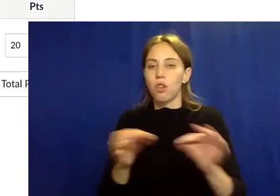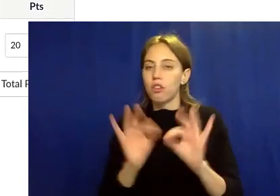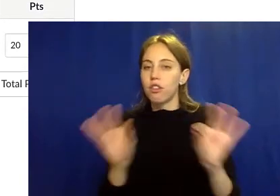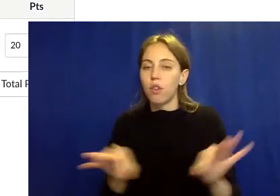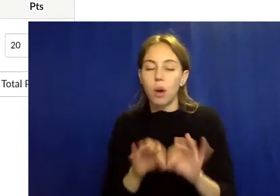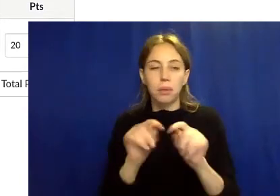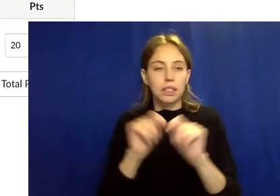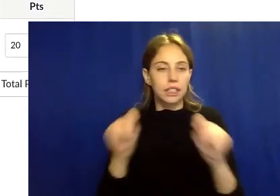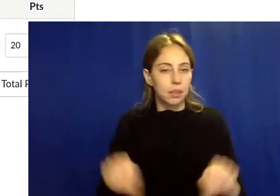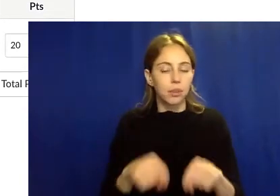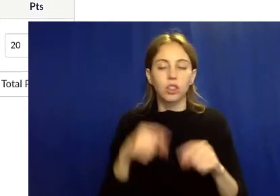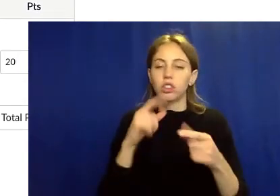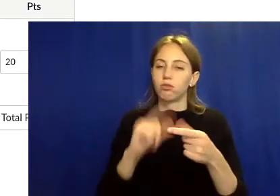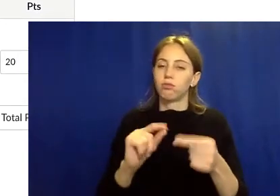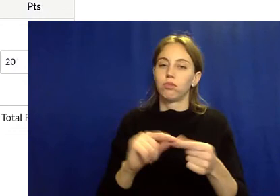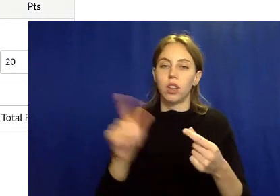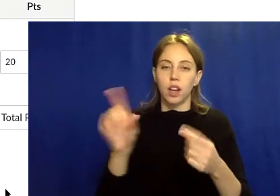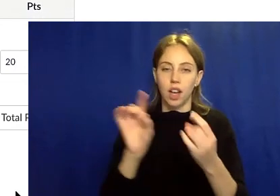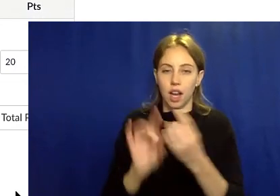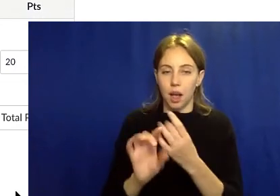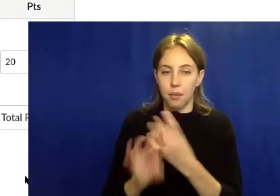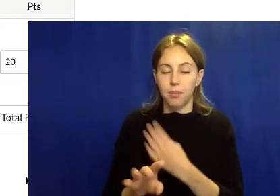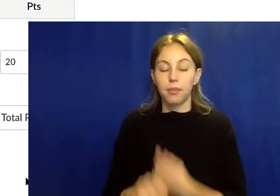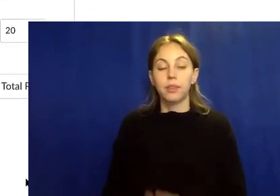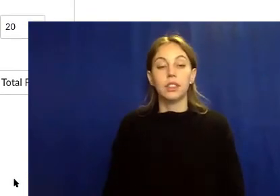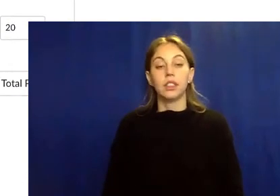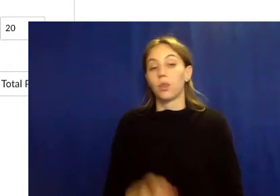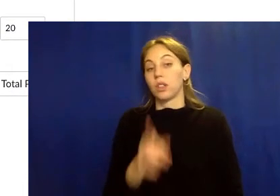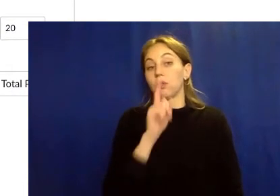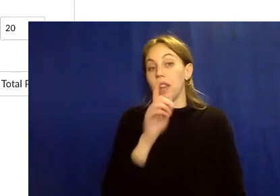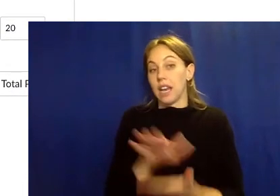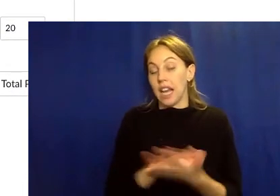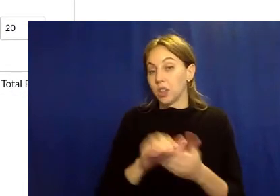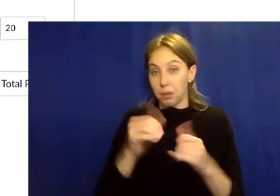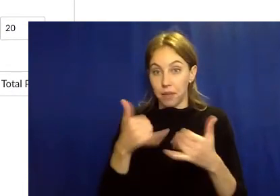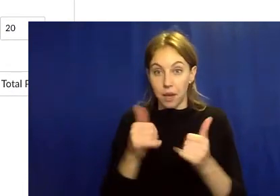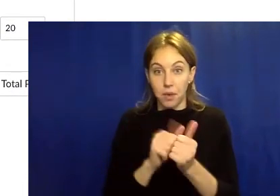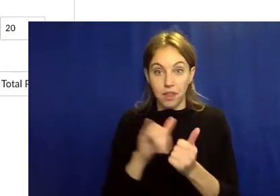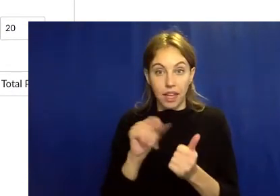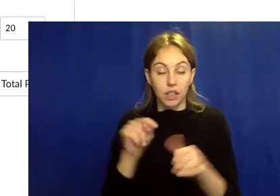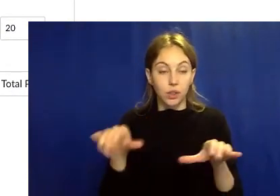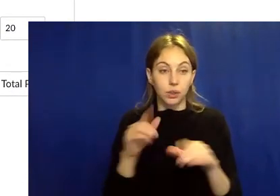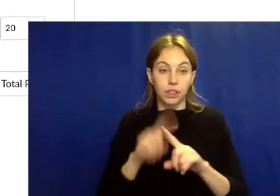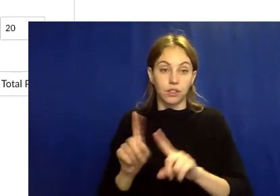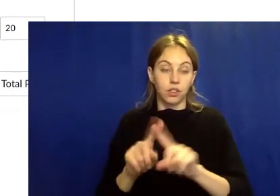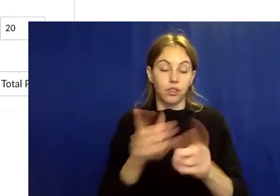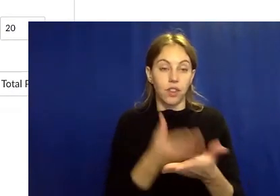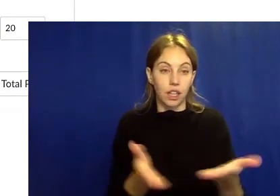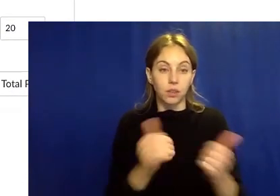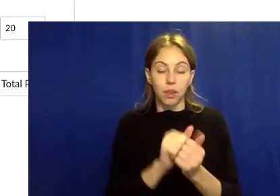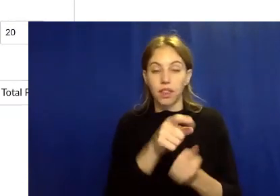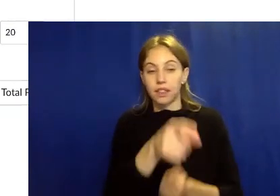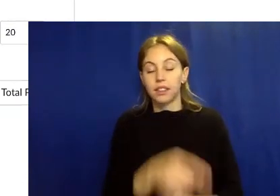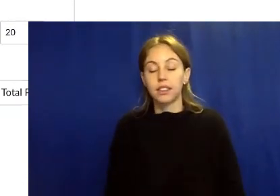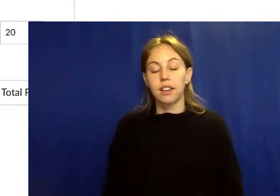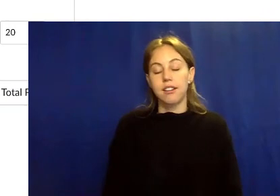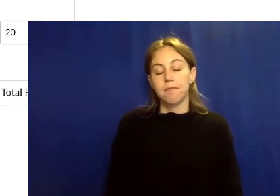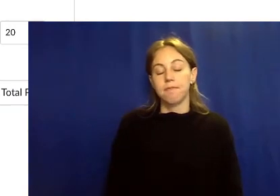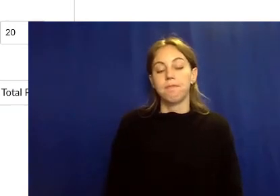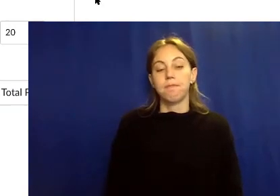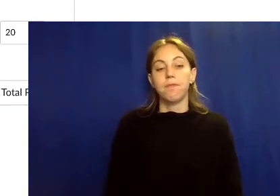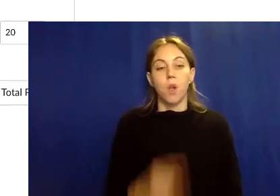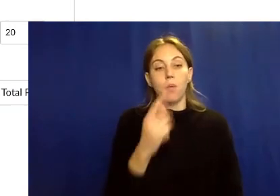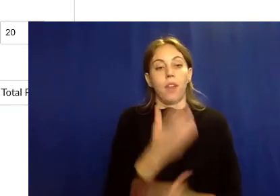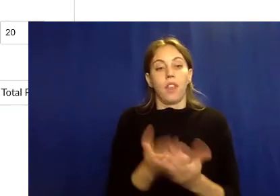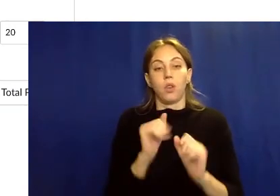is very nice. And you can play around with it and do different things with it. So one of the things